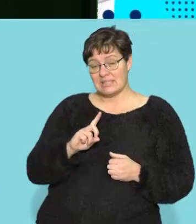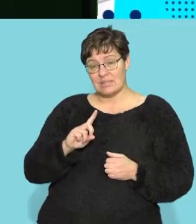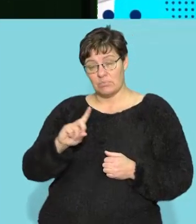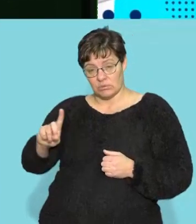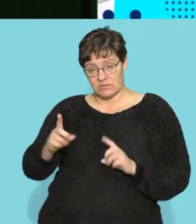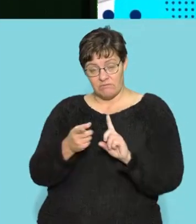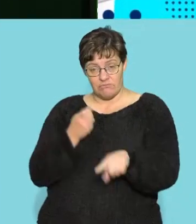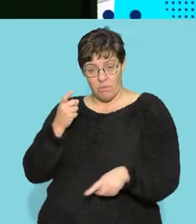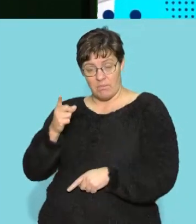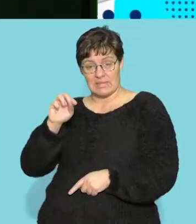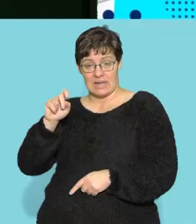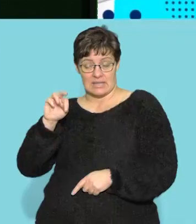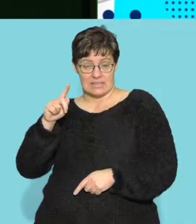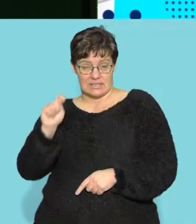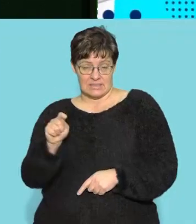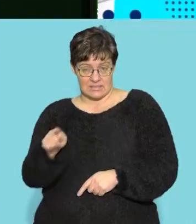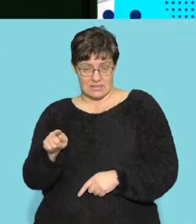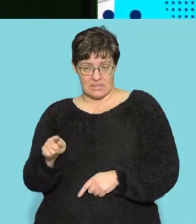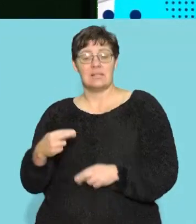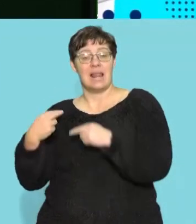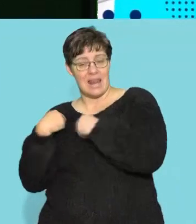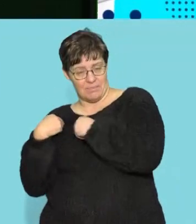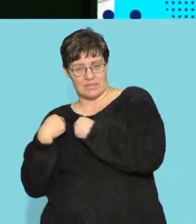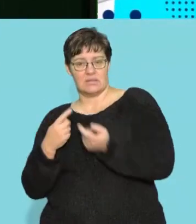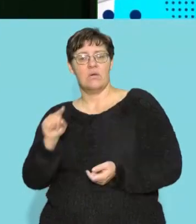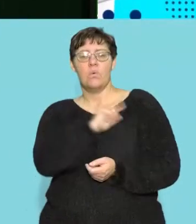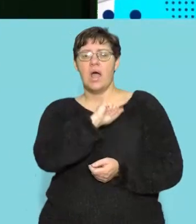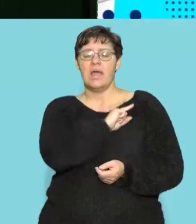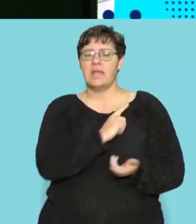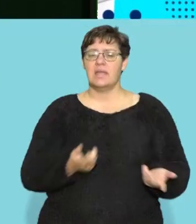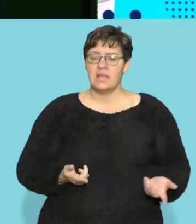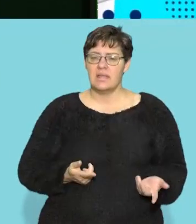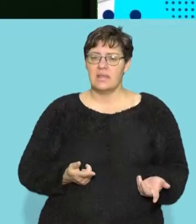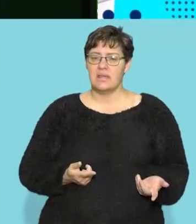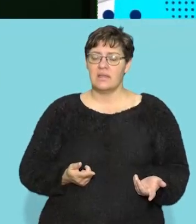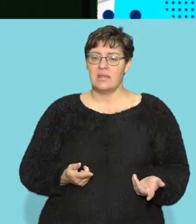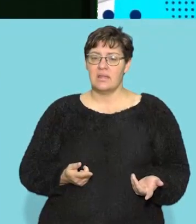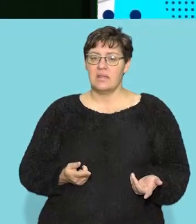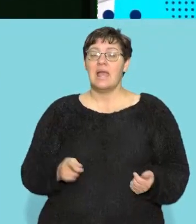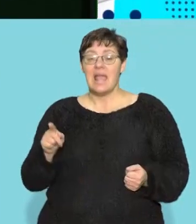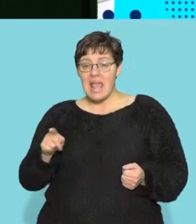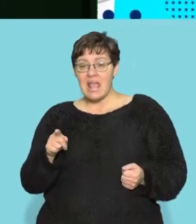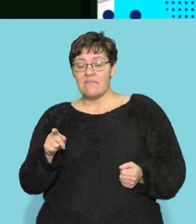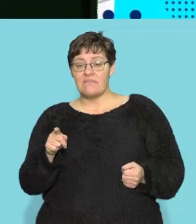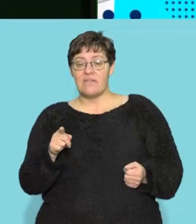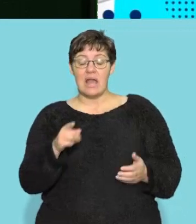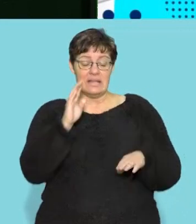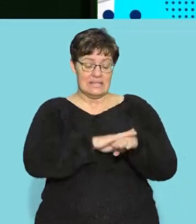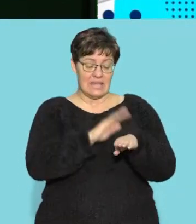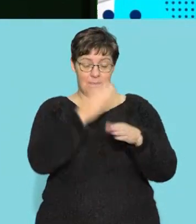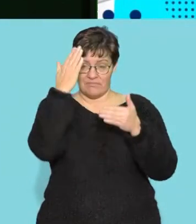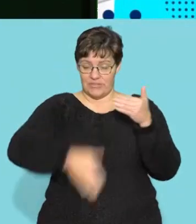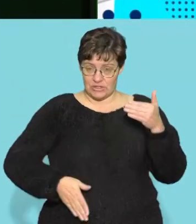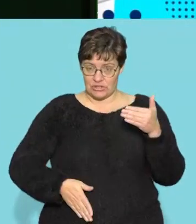deposit from tenant. It's a liability, guys. Why is it a liability? Because if the tenant's lease